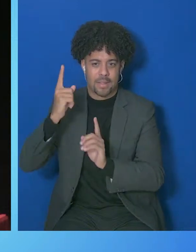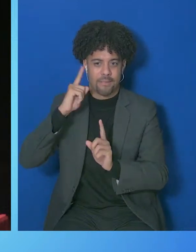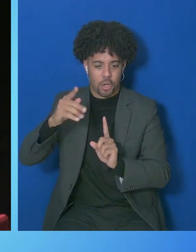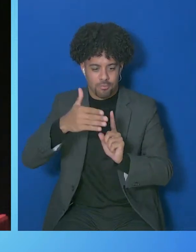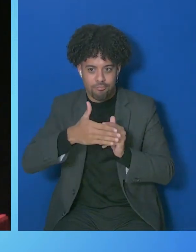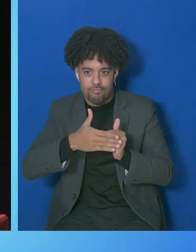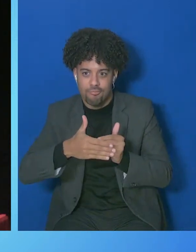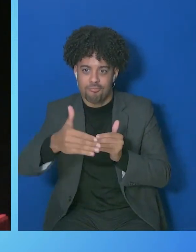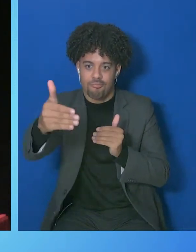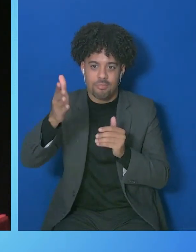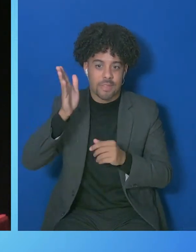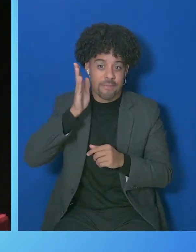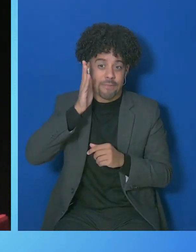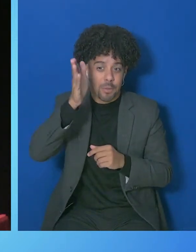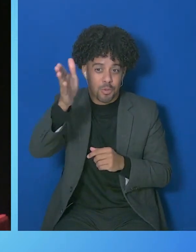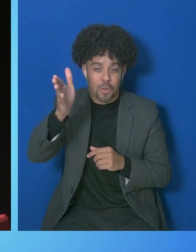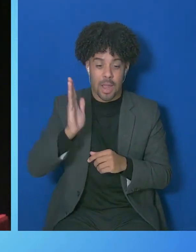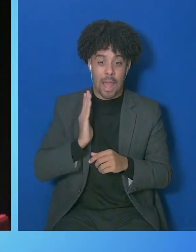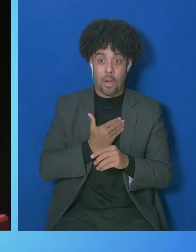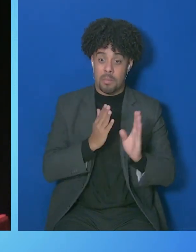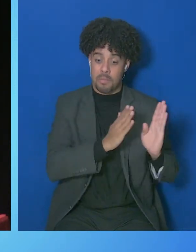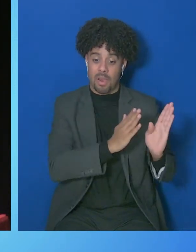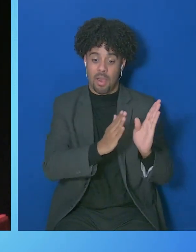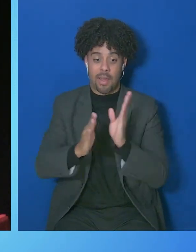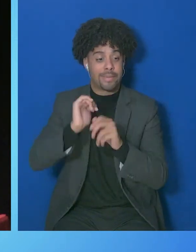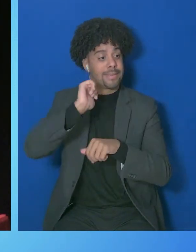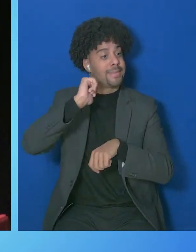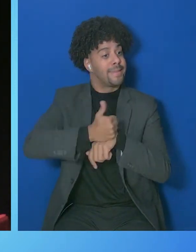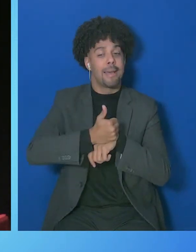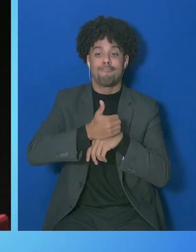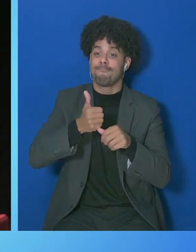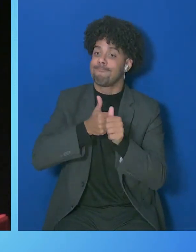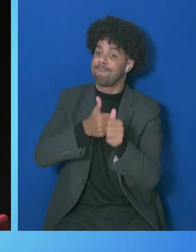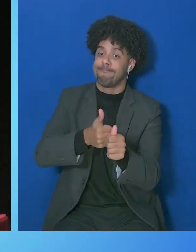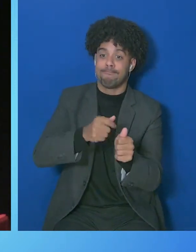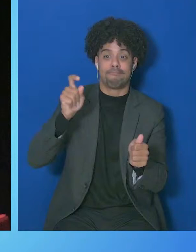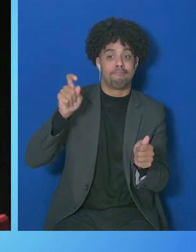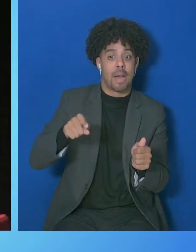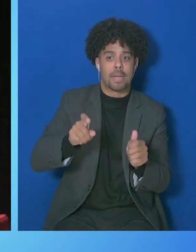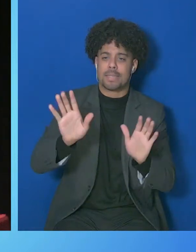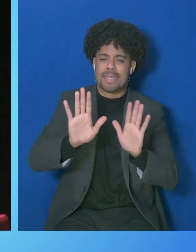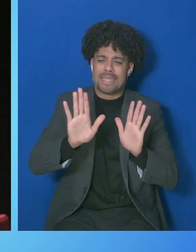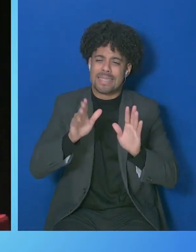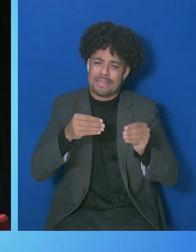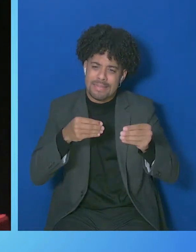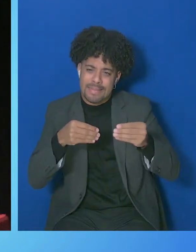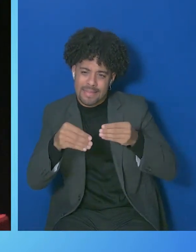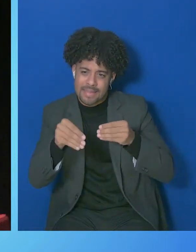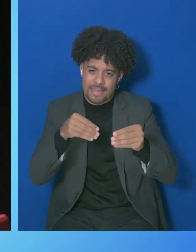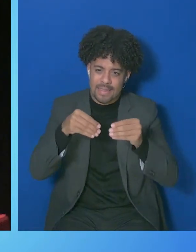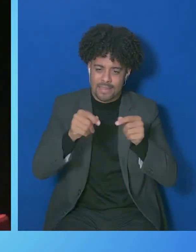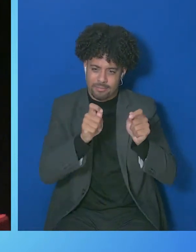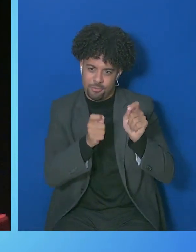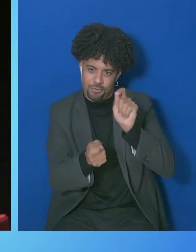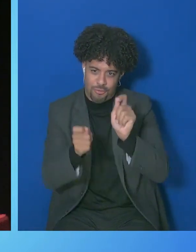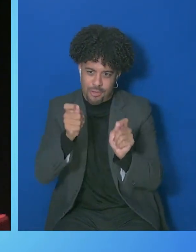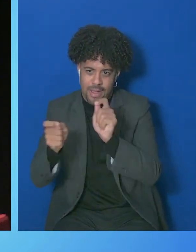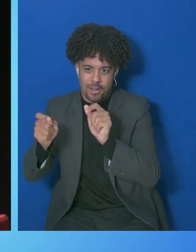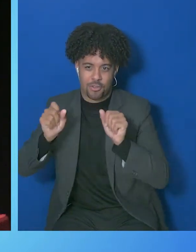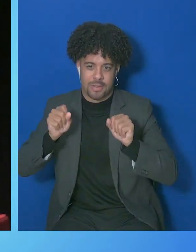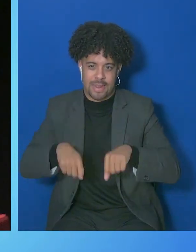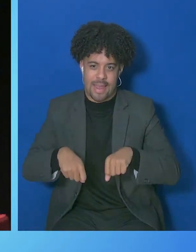so that they can change as our environment changes. We have been talking about this for quite some time, for